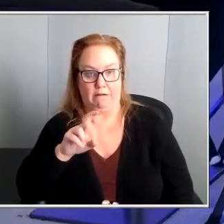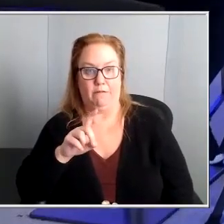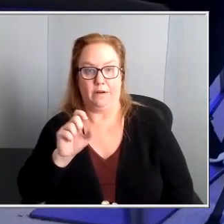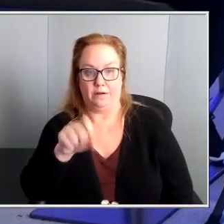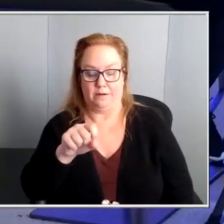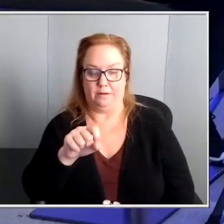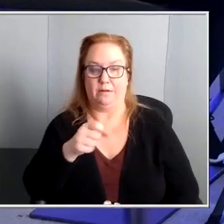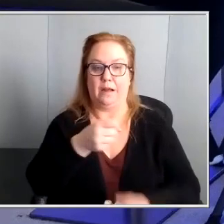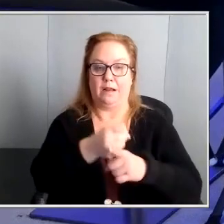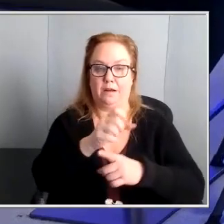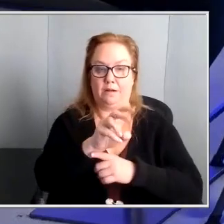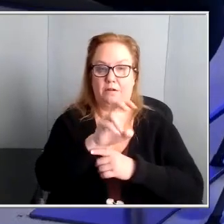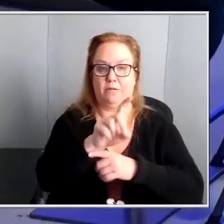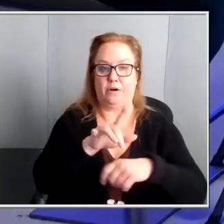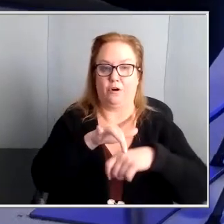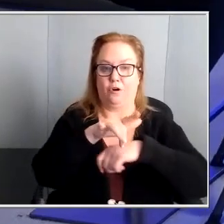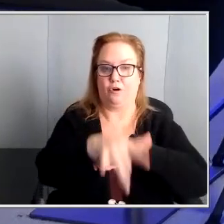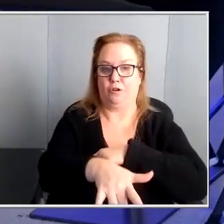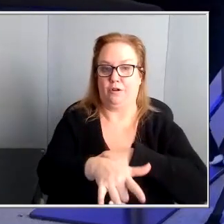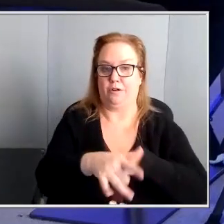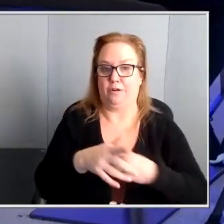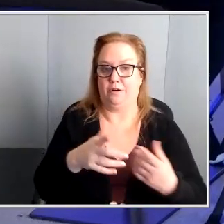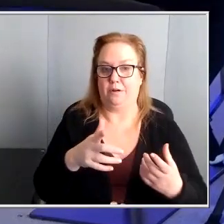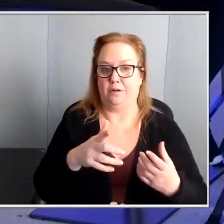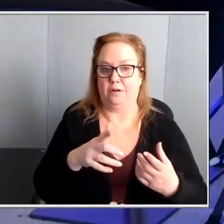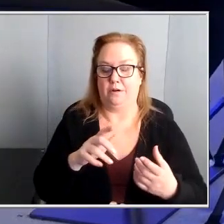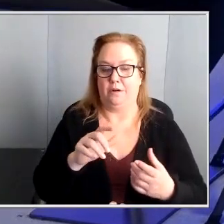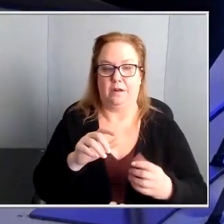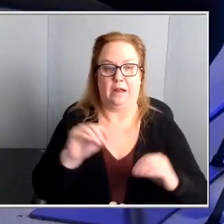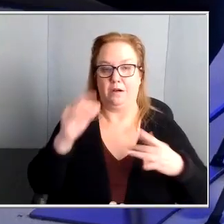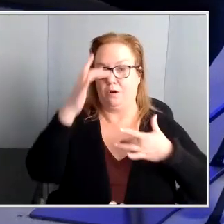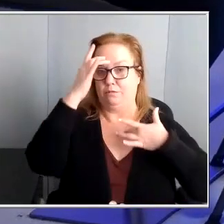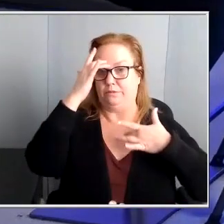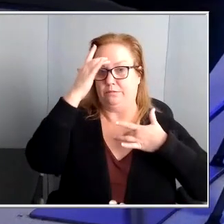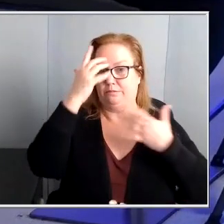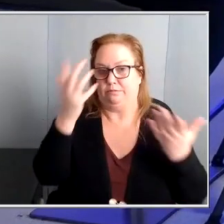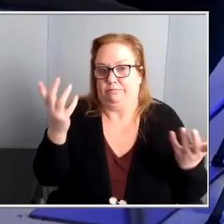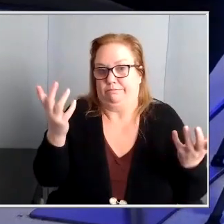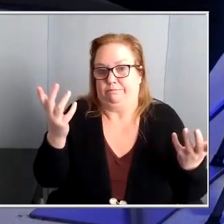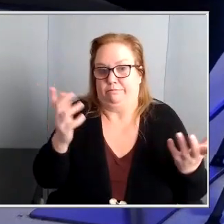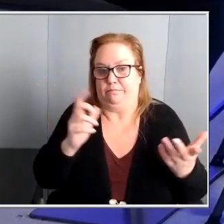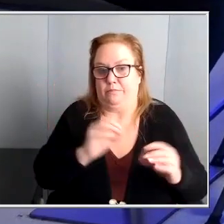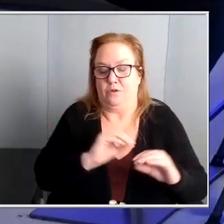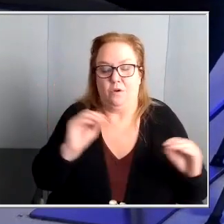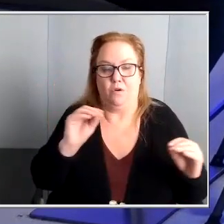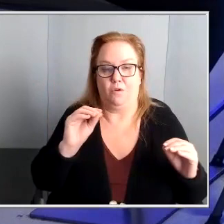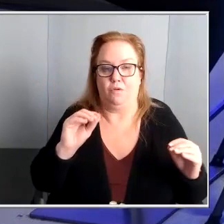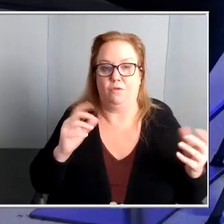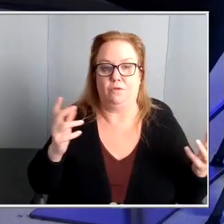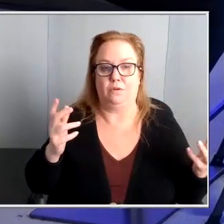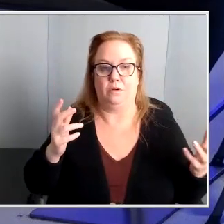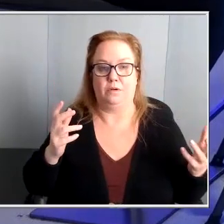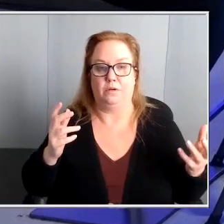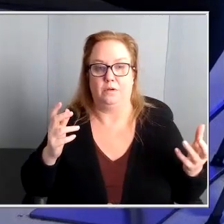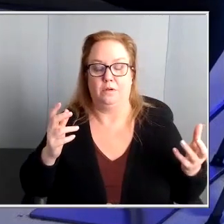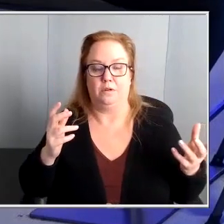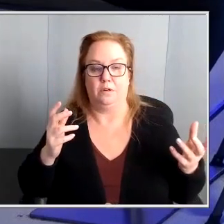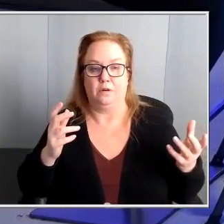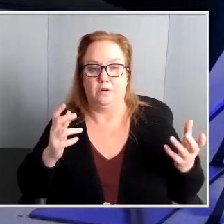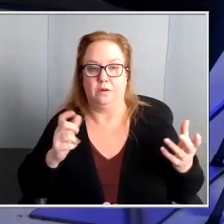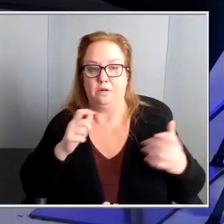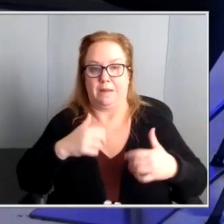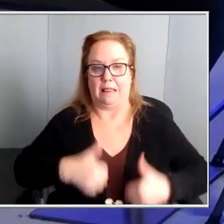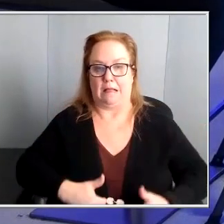did. I had it very early on, and I was asymptomatic. I didn't have any symptoms except for my